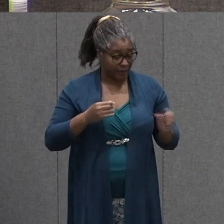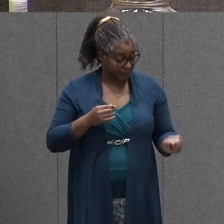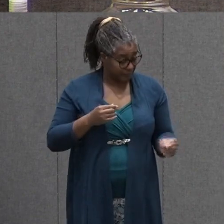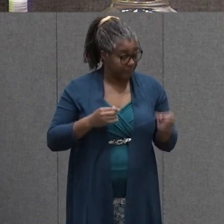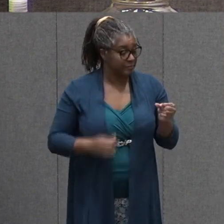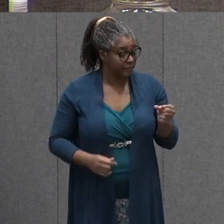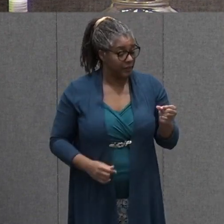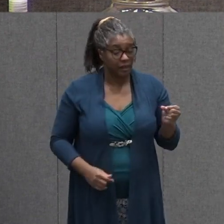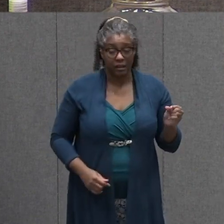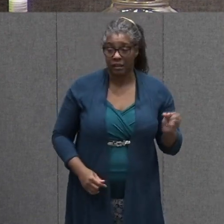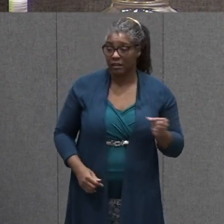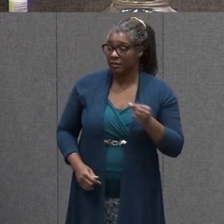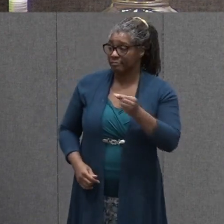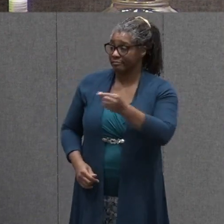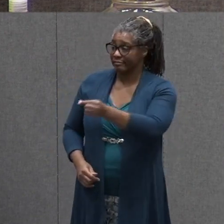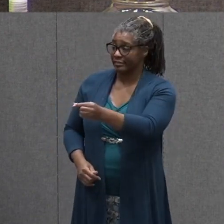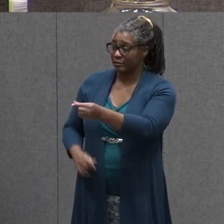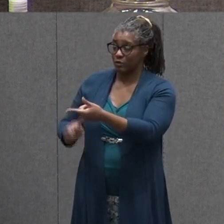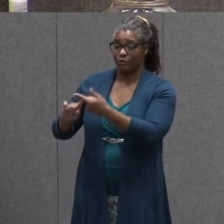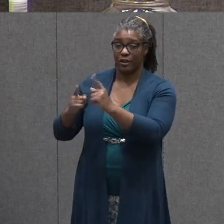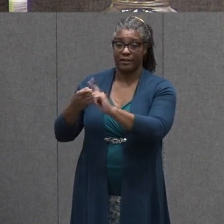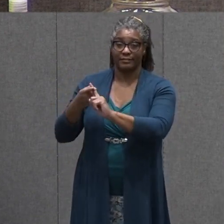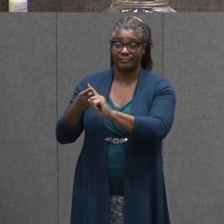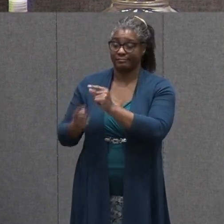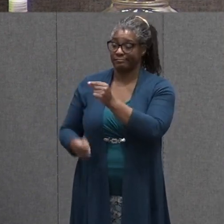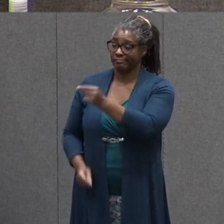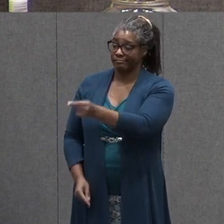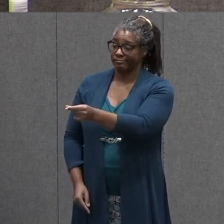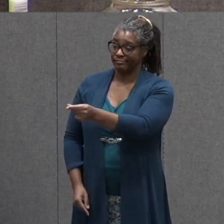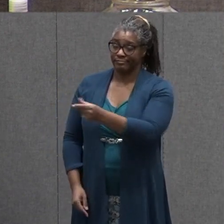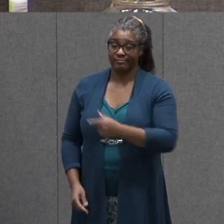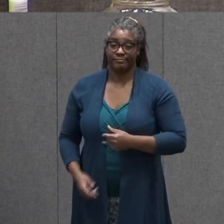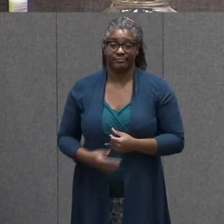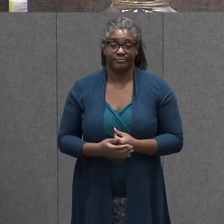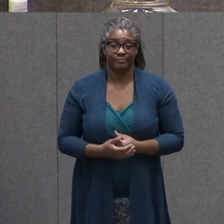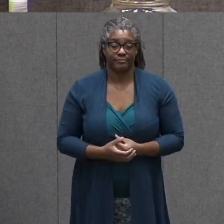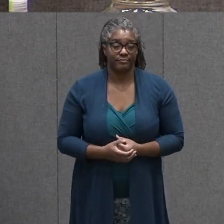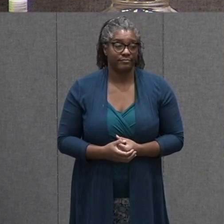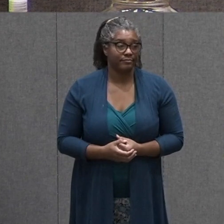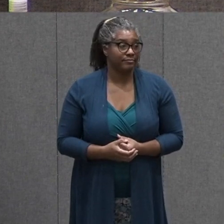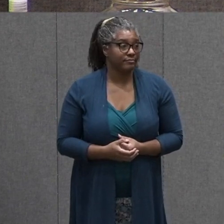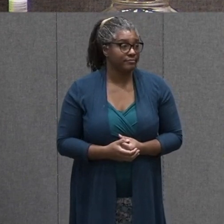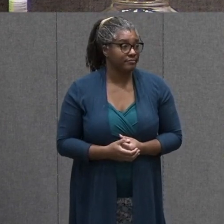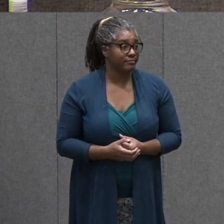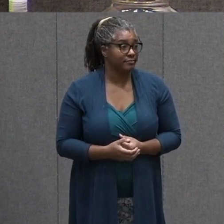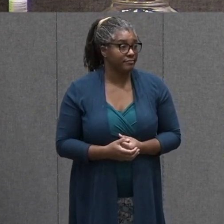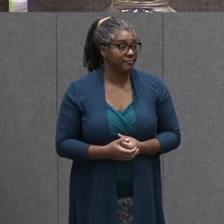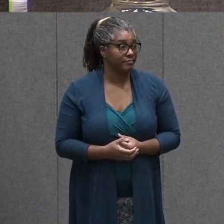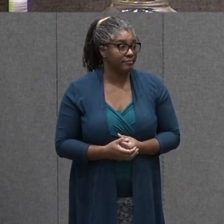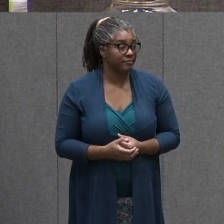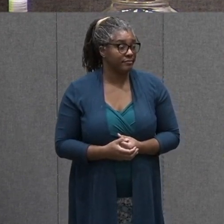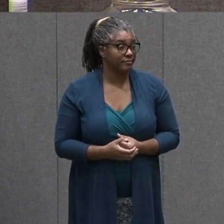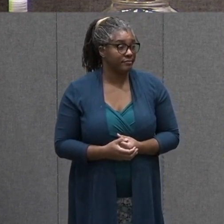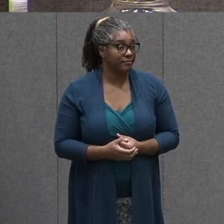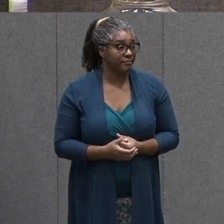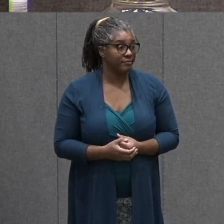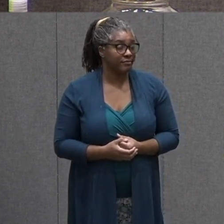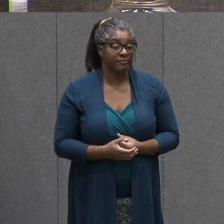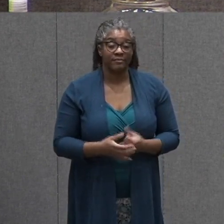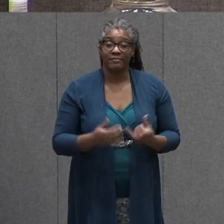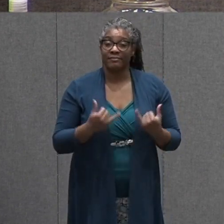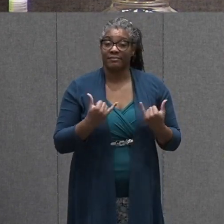But today when we read, I'm going to ask you to do something a little bit extra. So, I would like you to